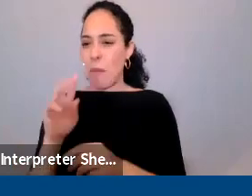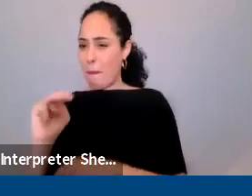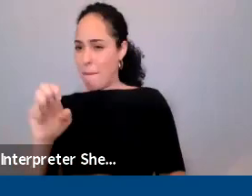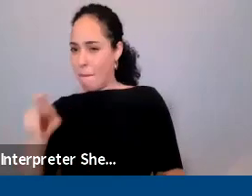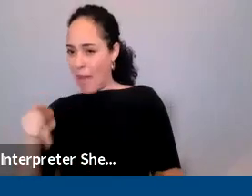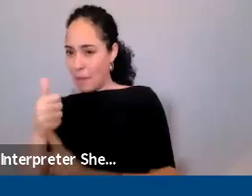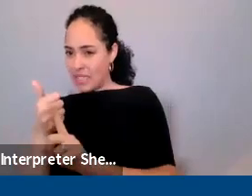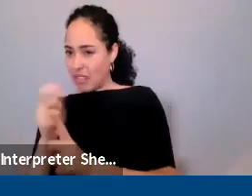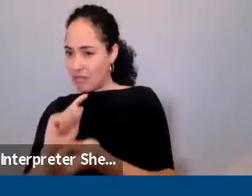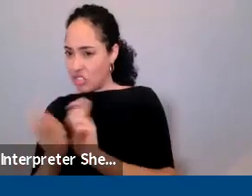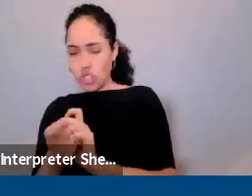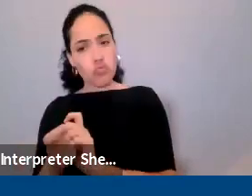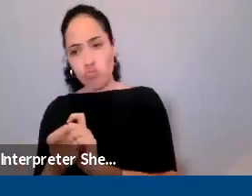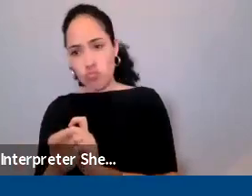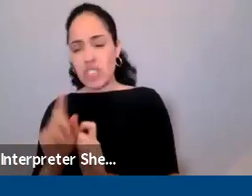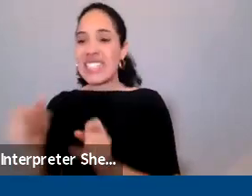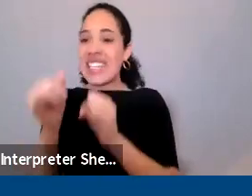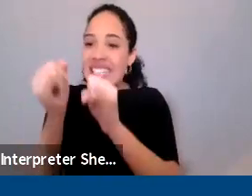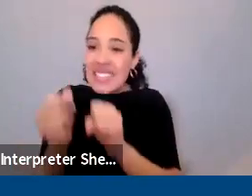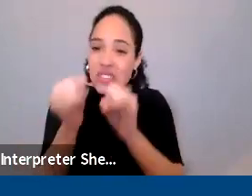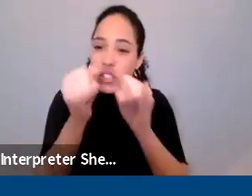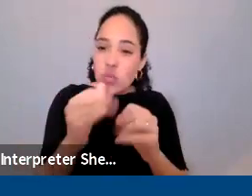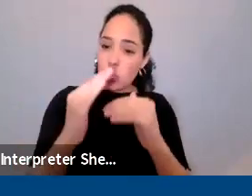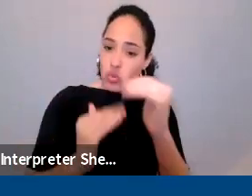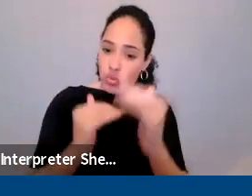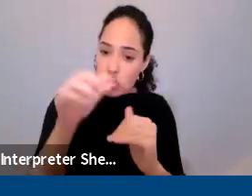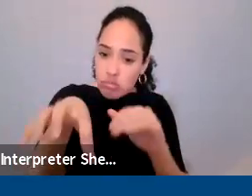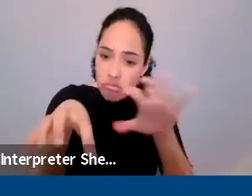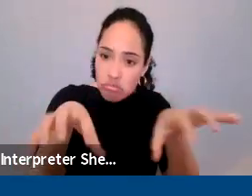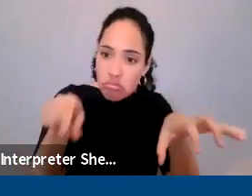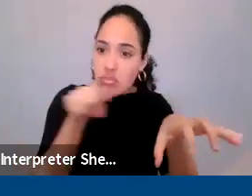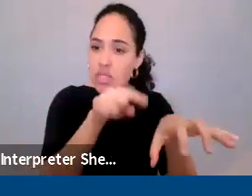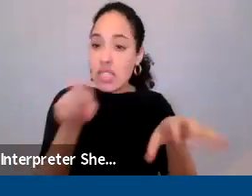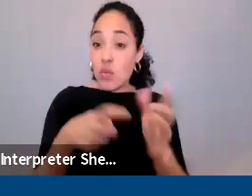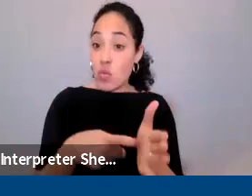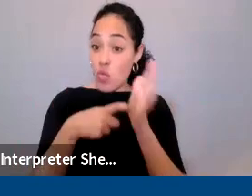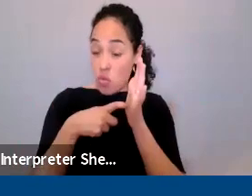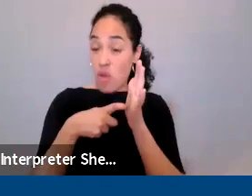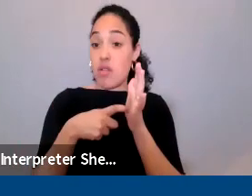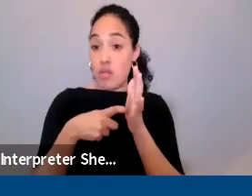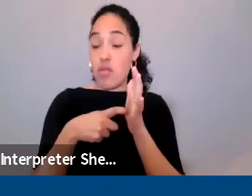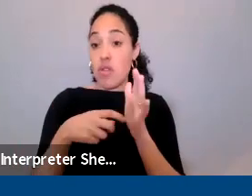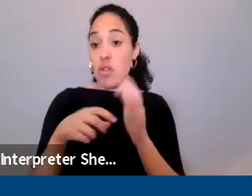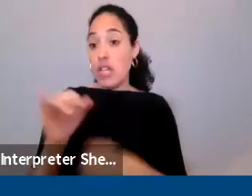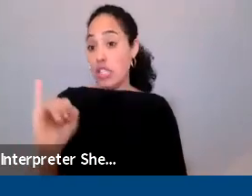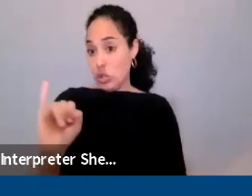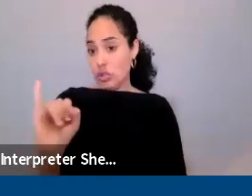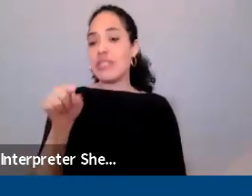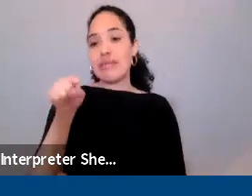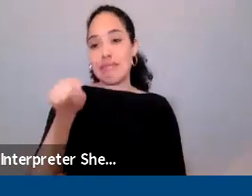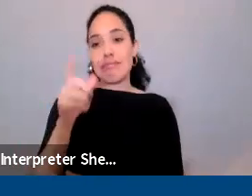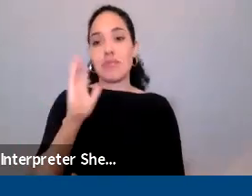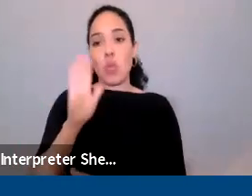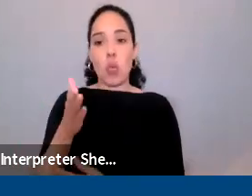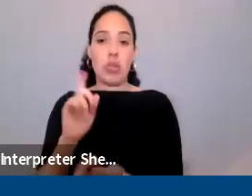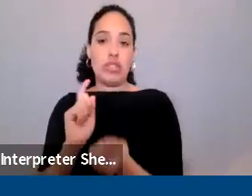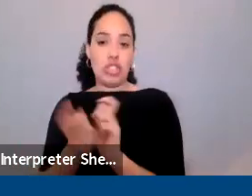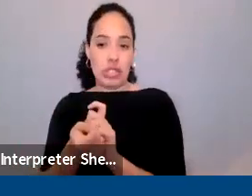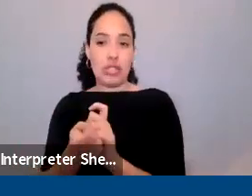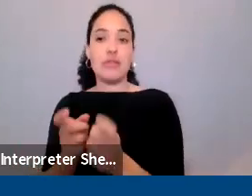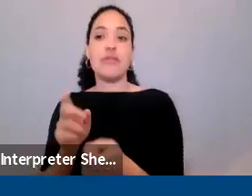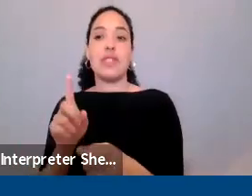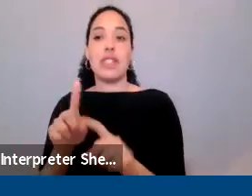that are required to have insurance will be changed to include individual characteristics of that structure and where it's